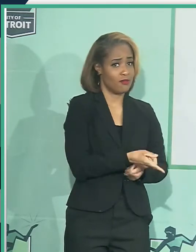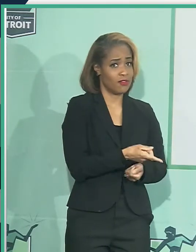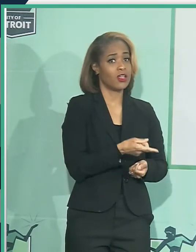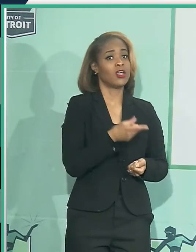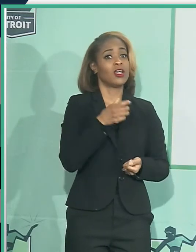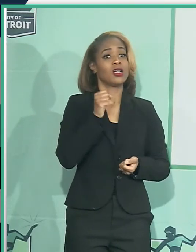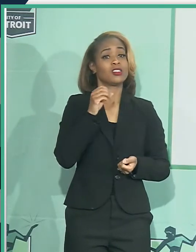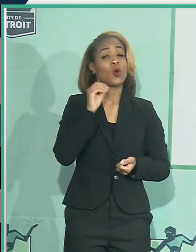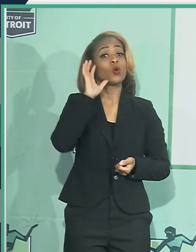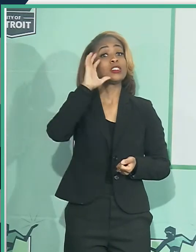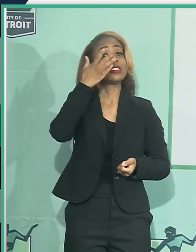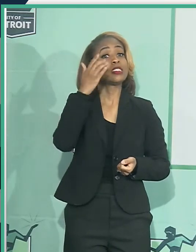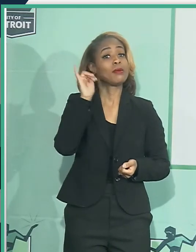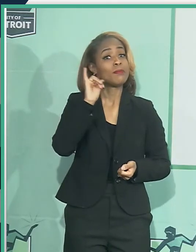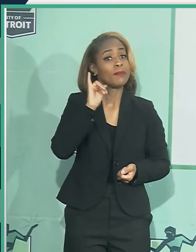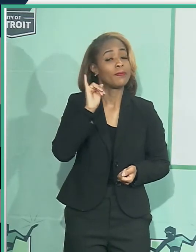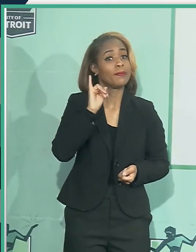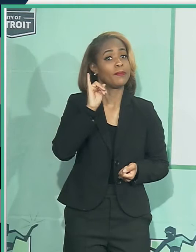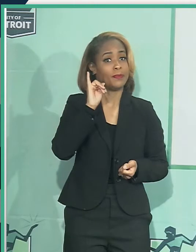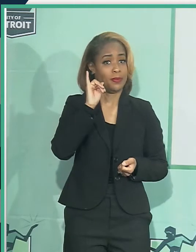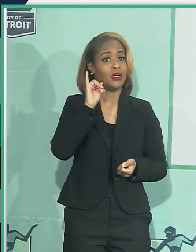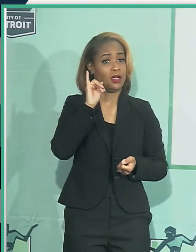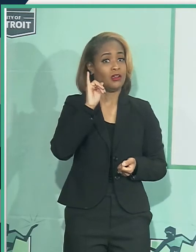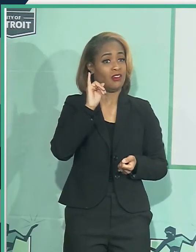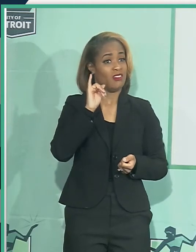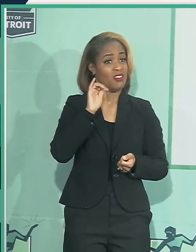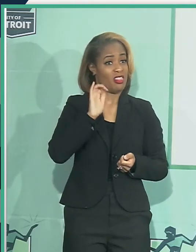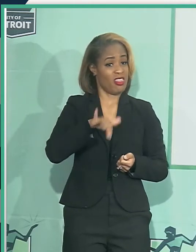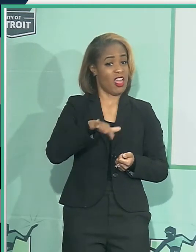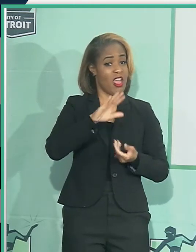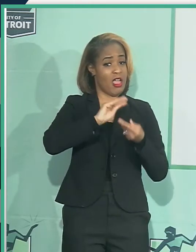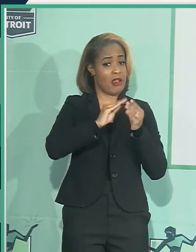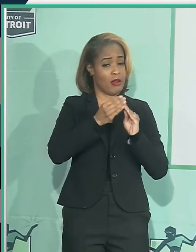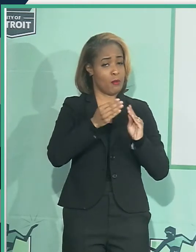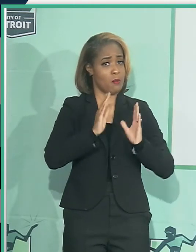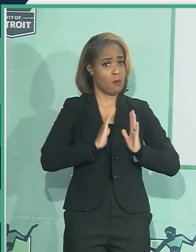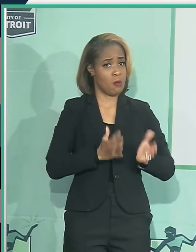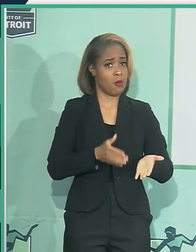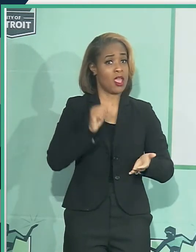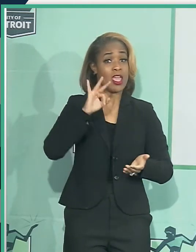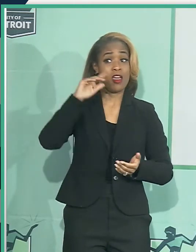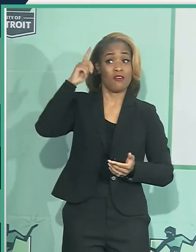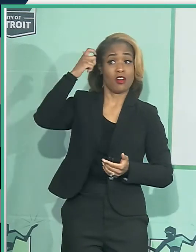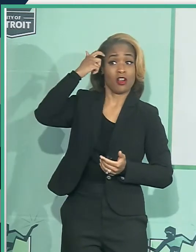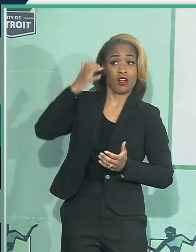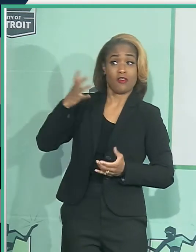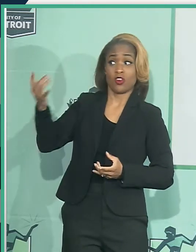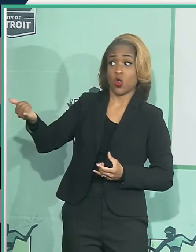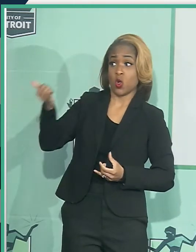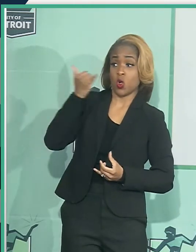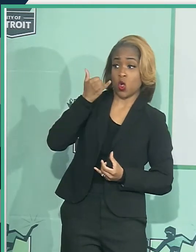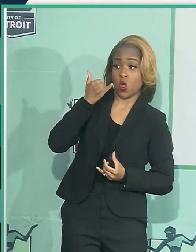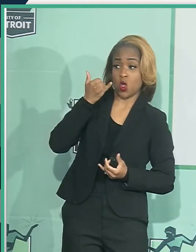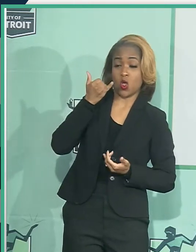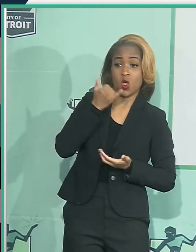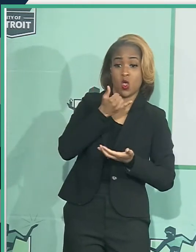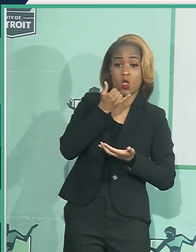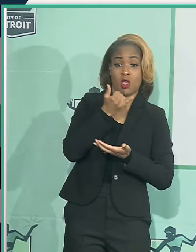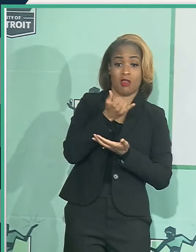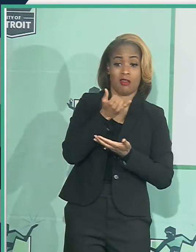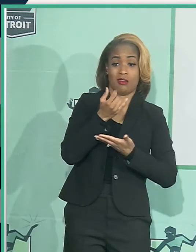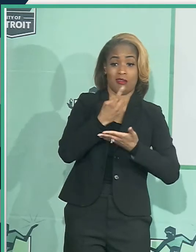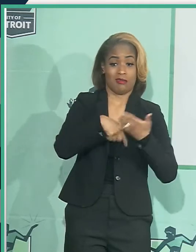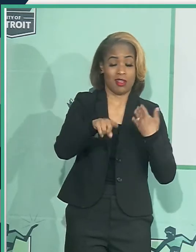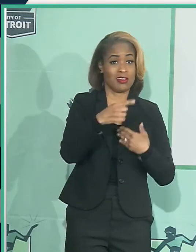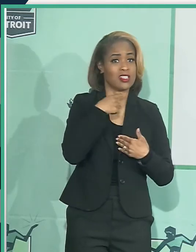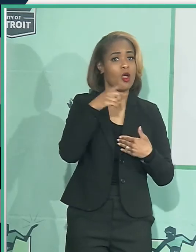and it looks like that will be okay. If the governor calls us next week and says, hey, the White House